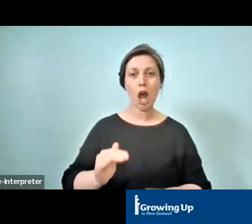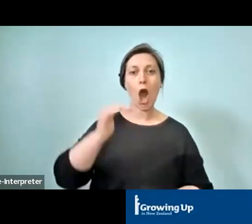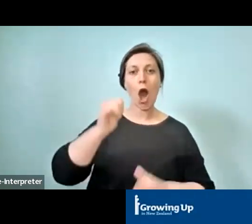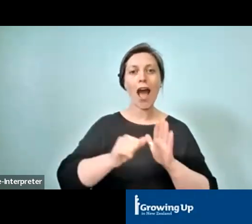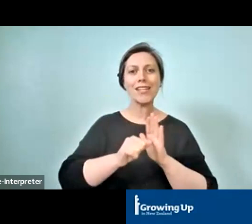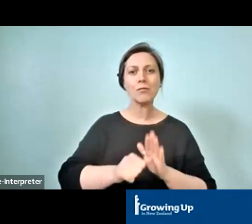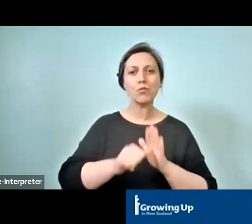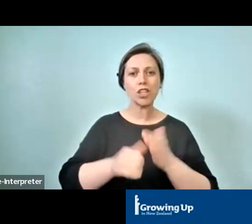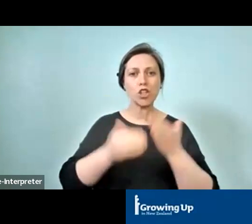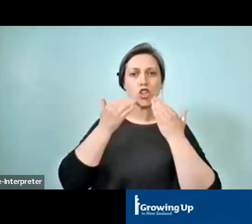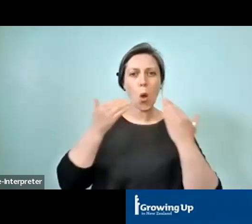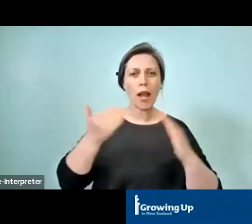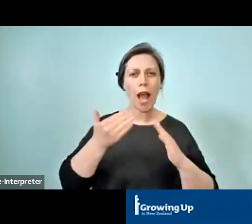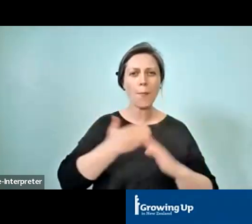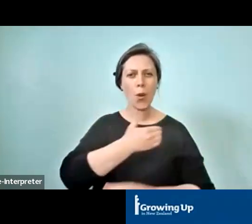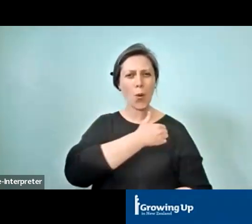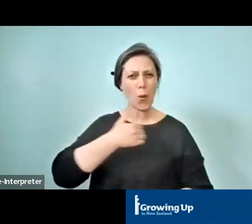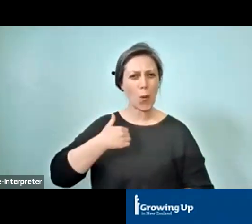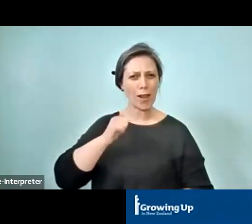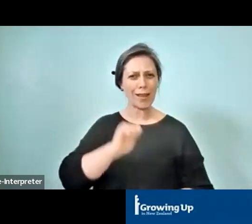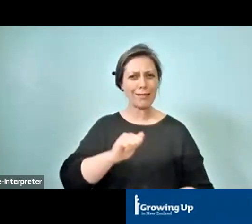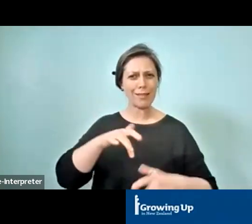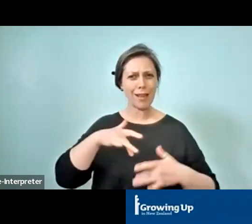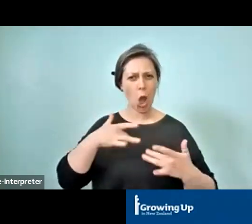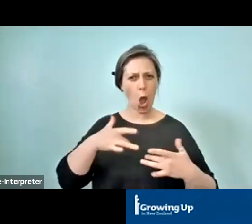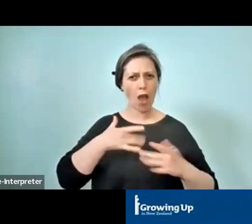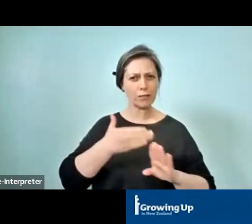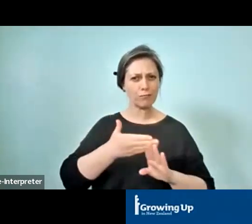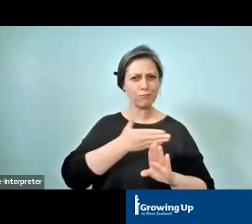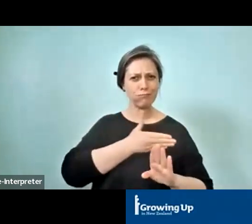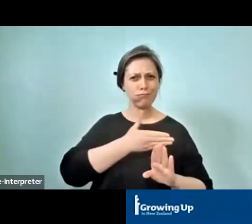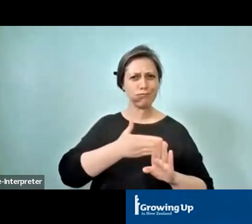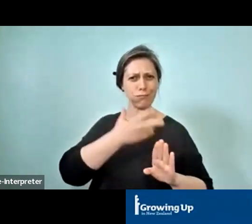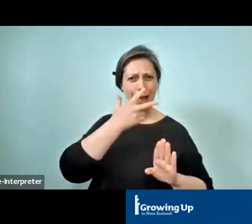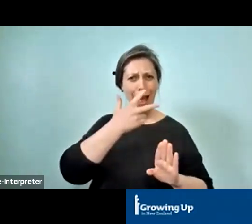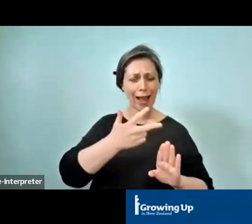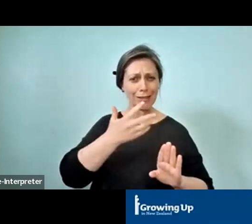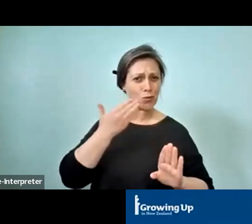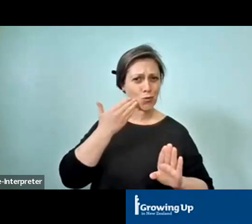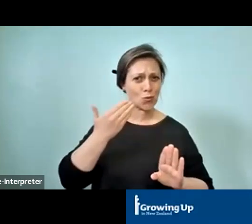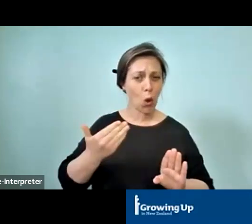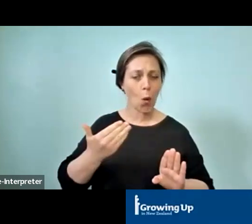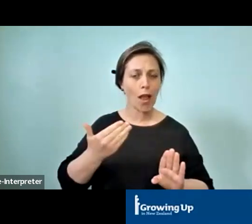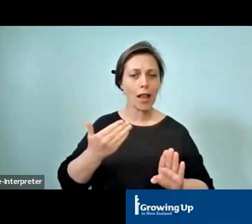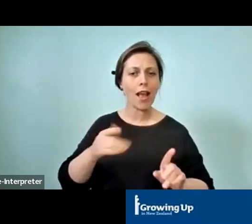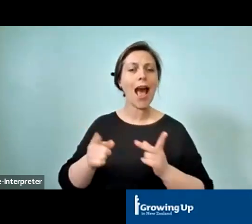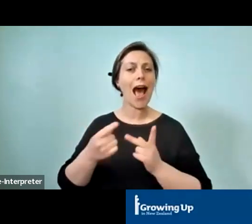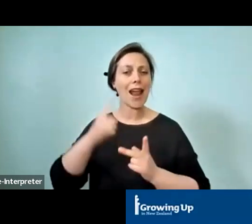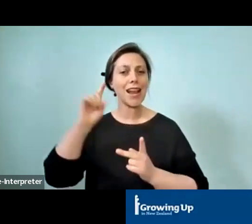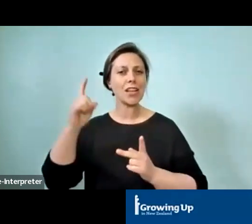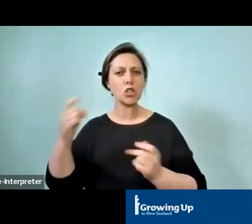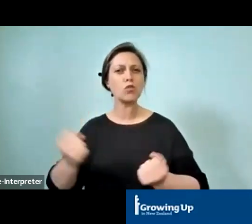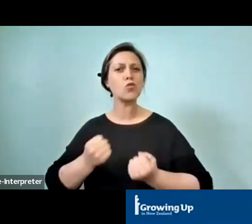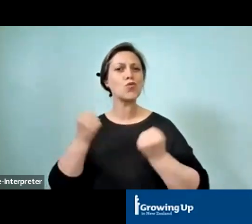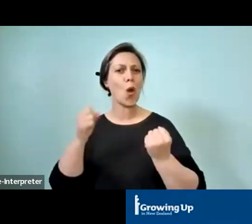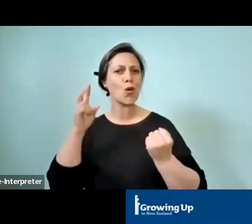symptoms are showing up in our cohort, I guess it's the extent to which bullying has come out